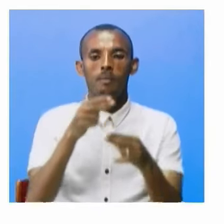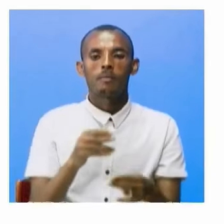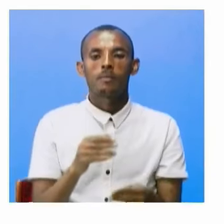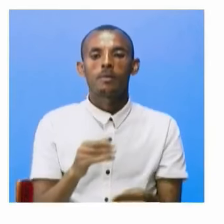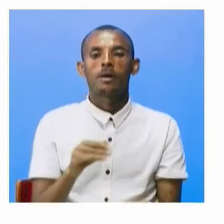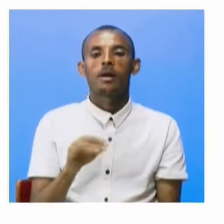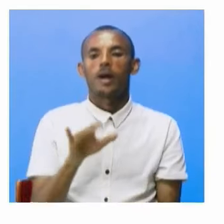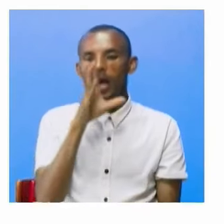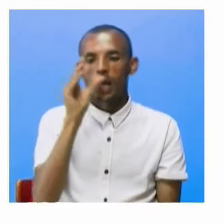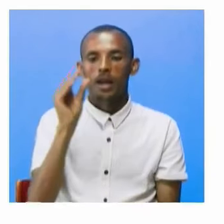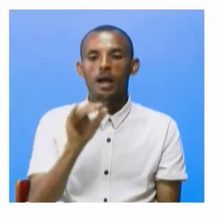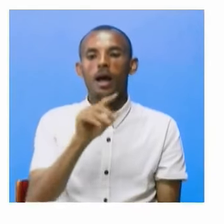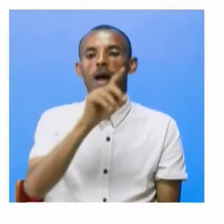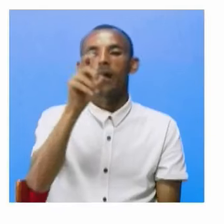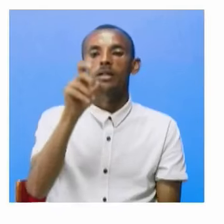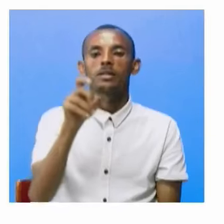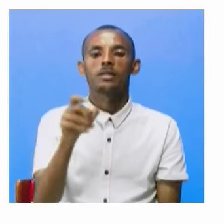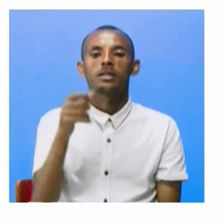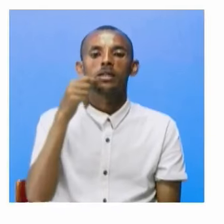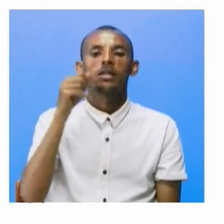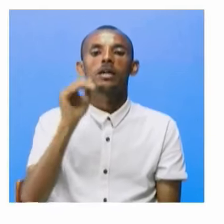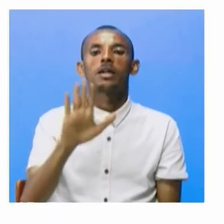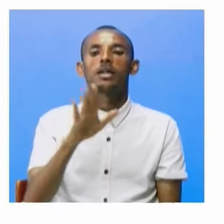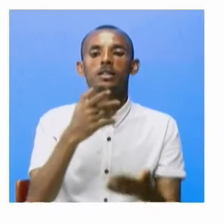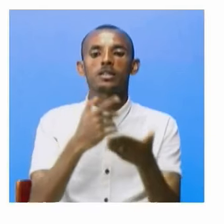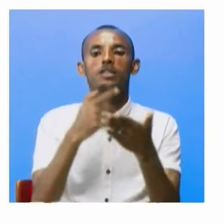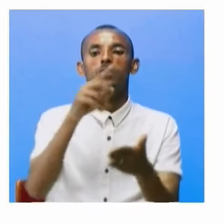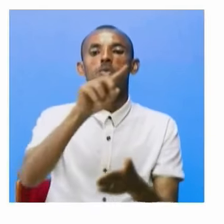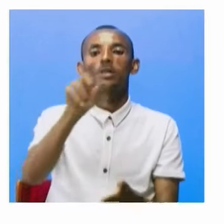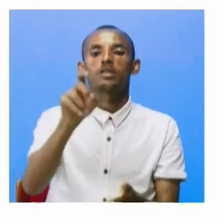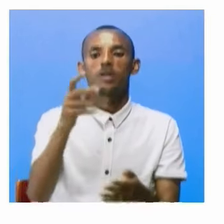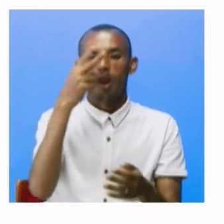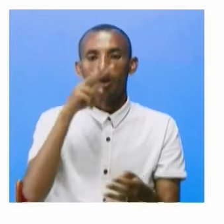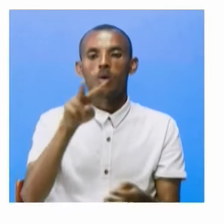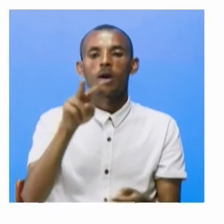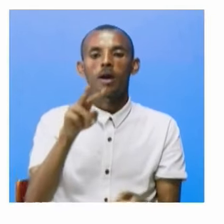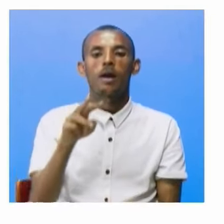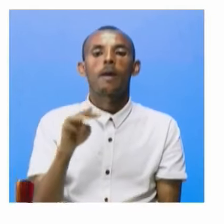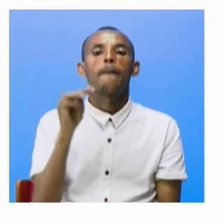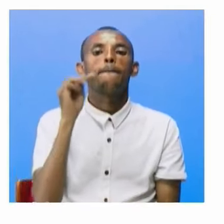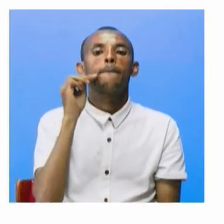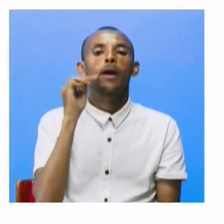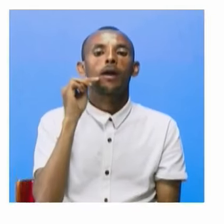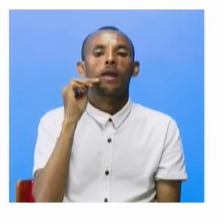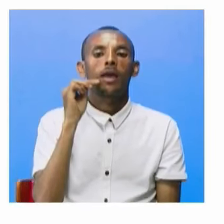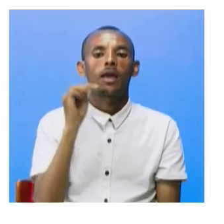her this question. Look, Mary,